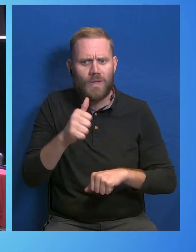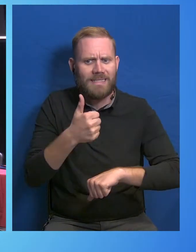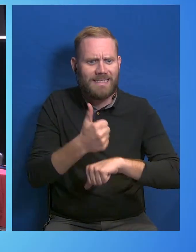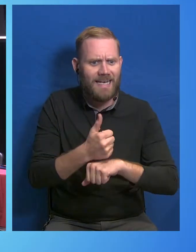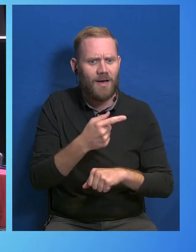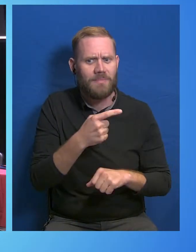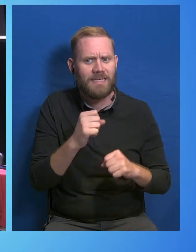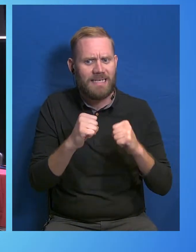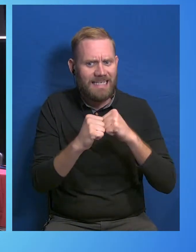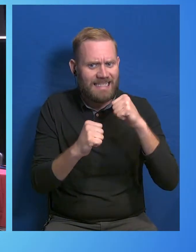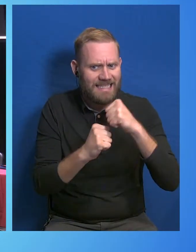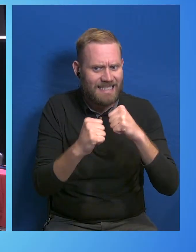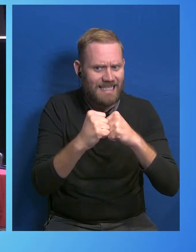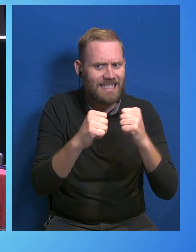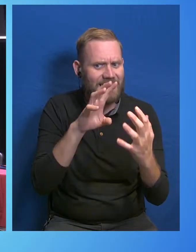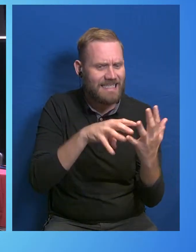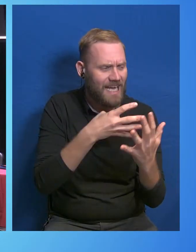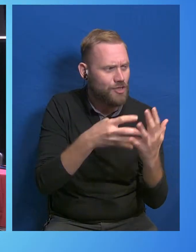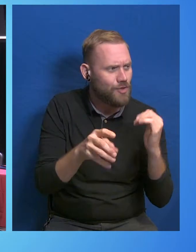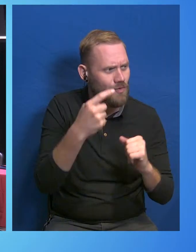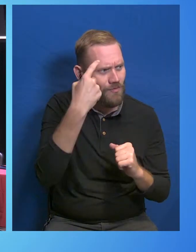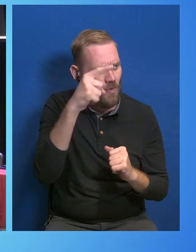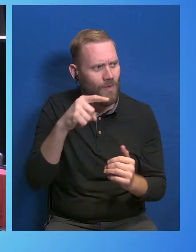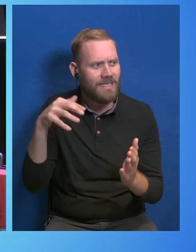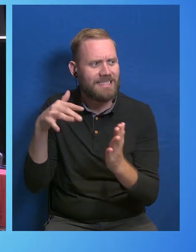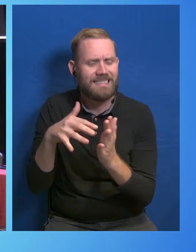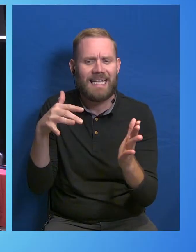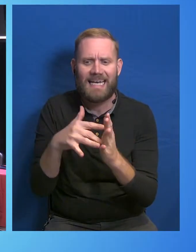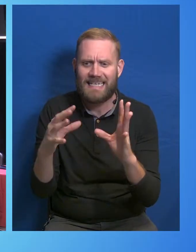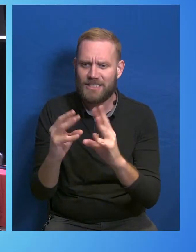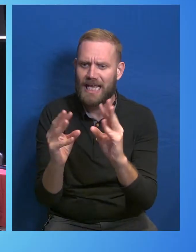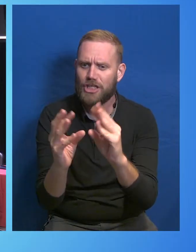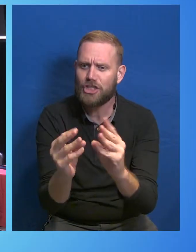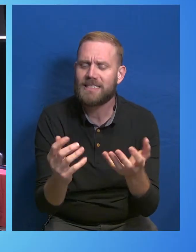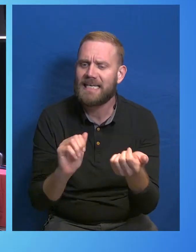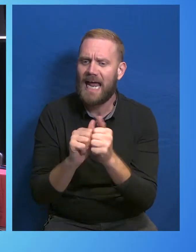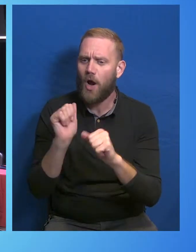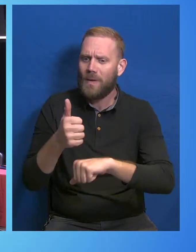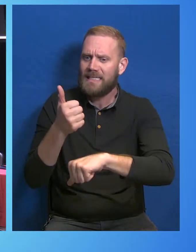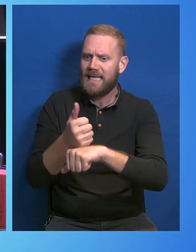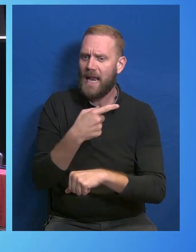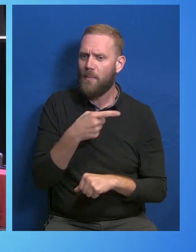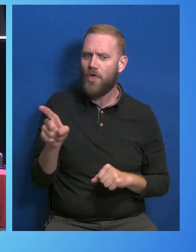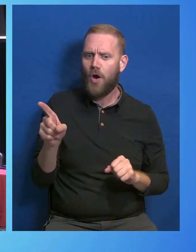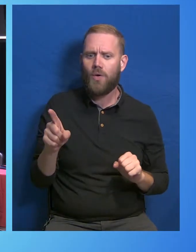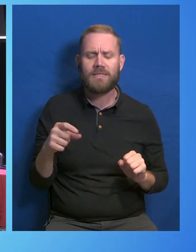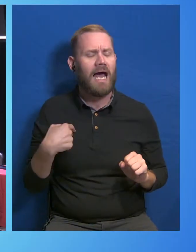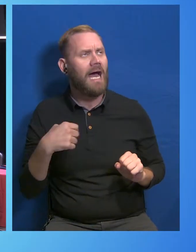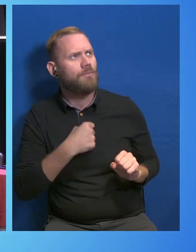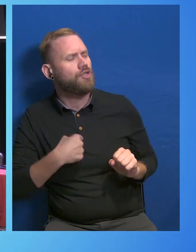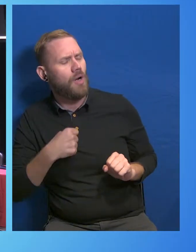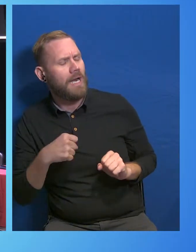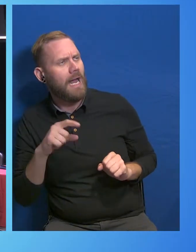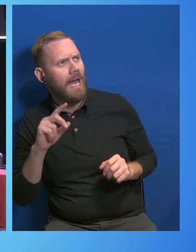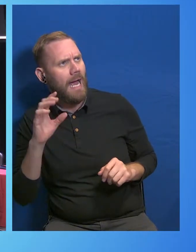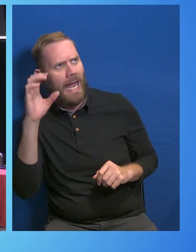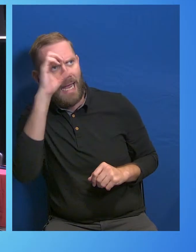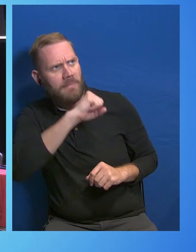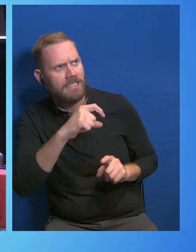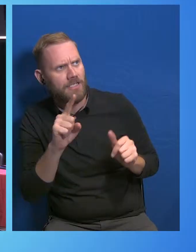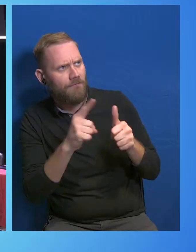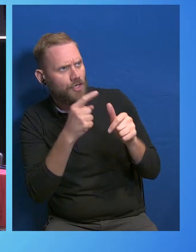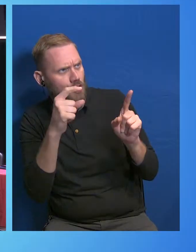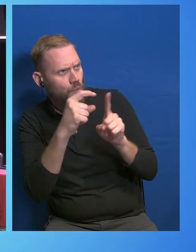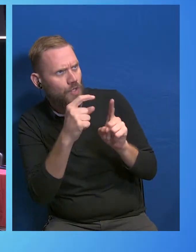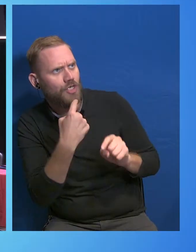those, when they're scheduled, what's the process for getting those in place? I'm sorry, I missed the first word that you said that you were